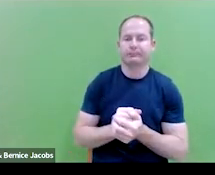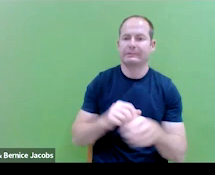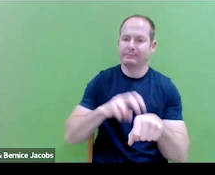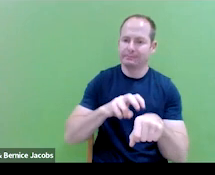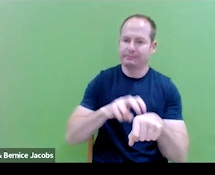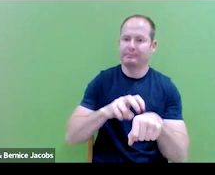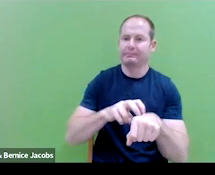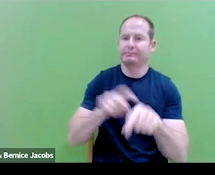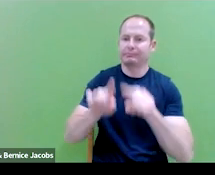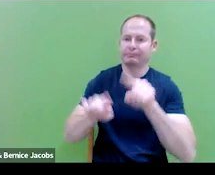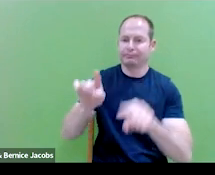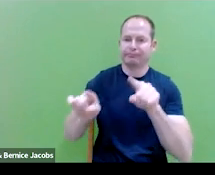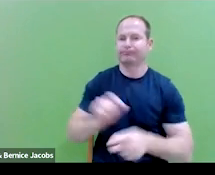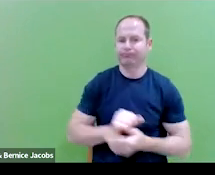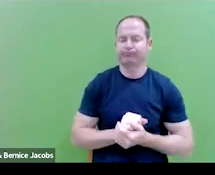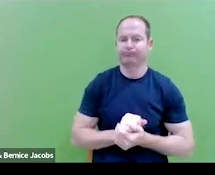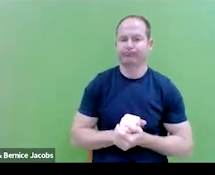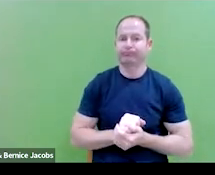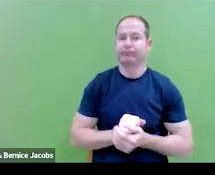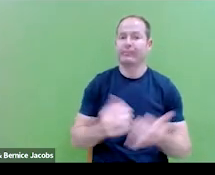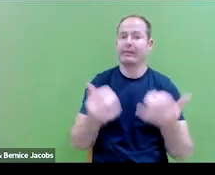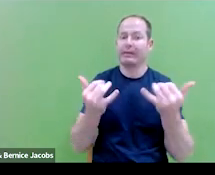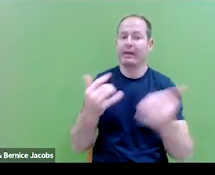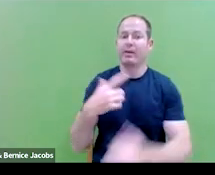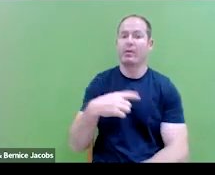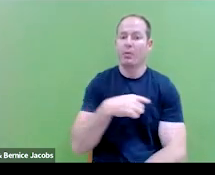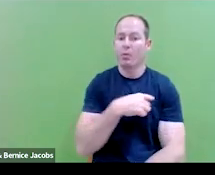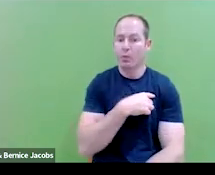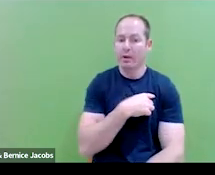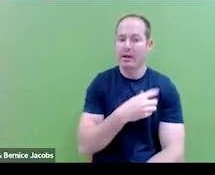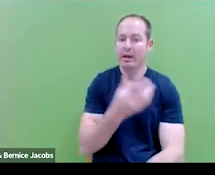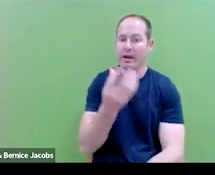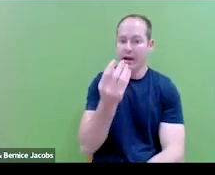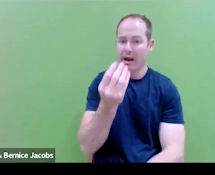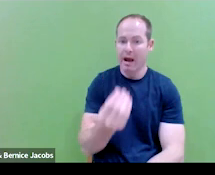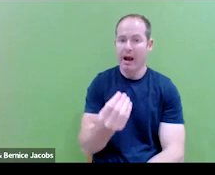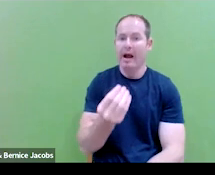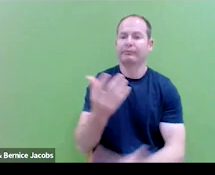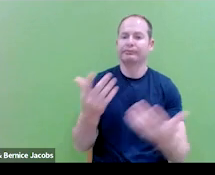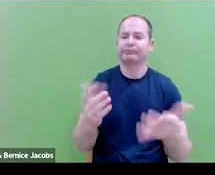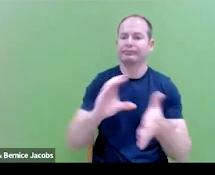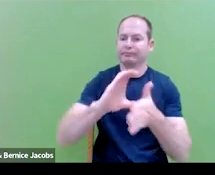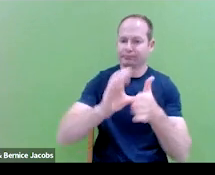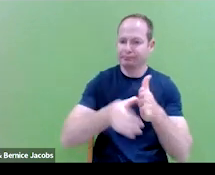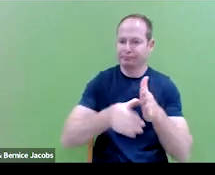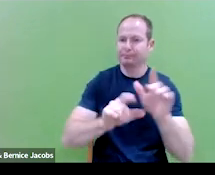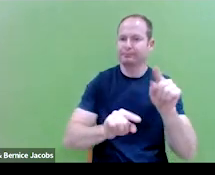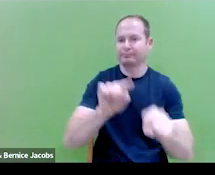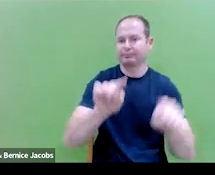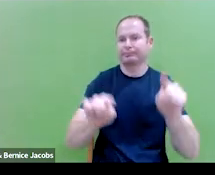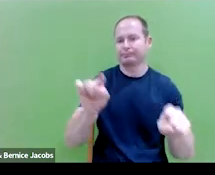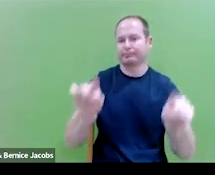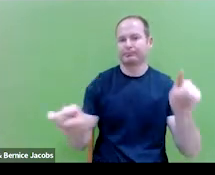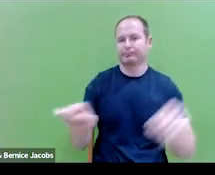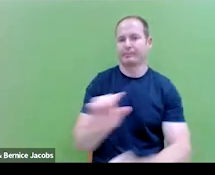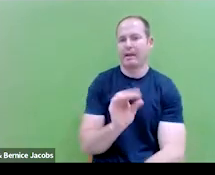So we also have an increase in kind of spectrum of impairments. So